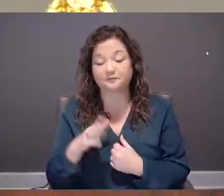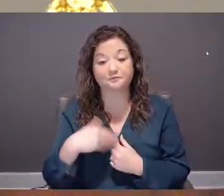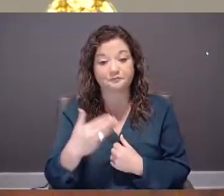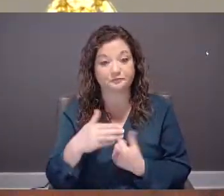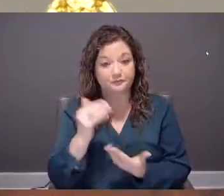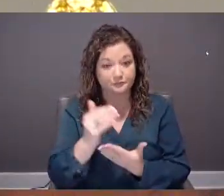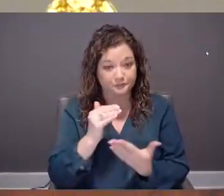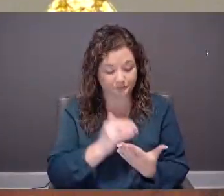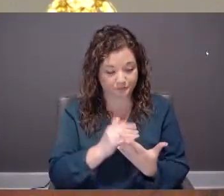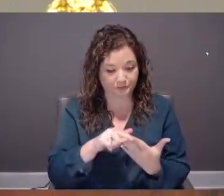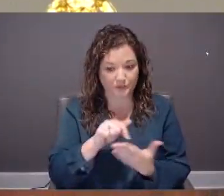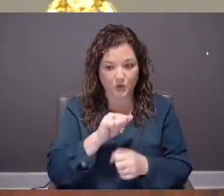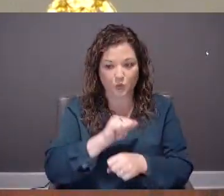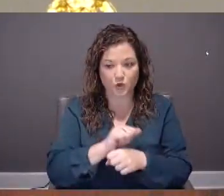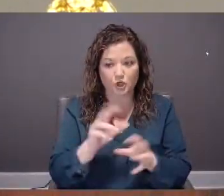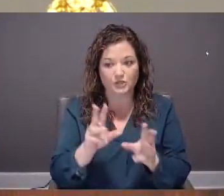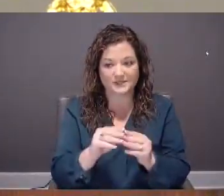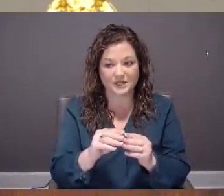work session items